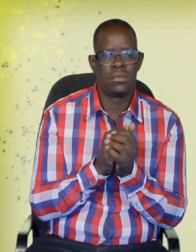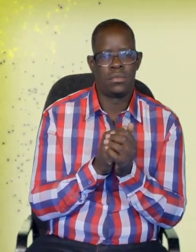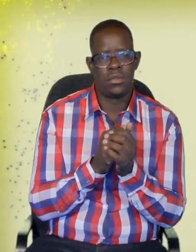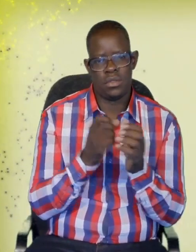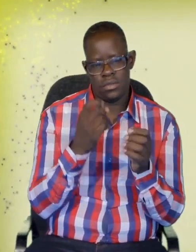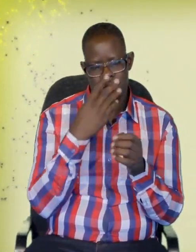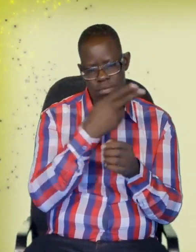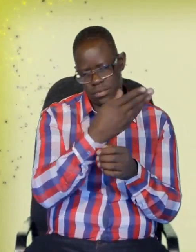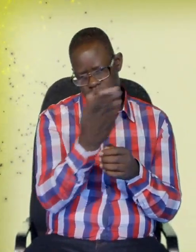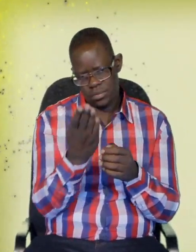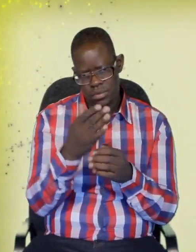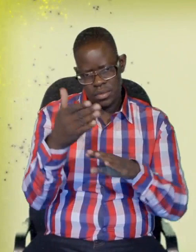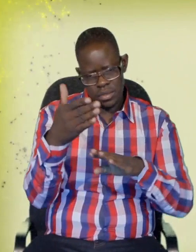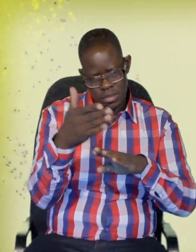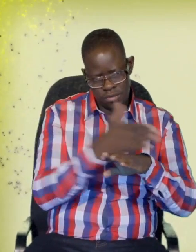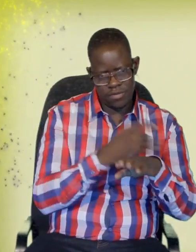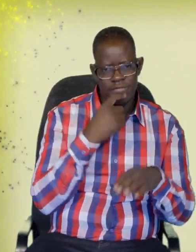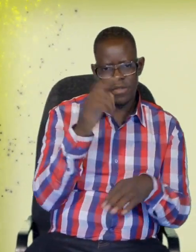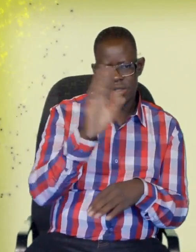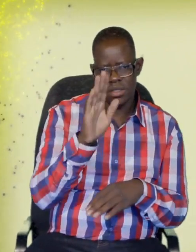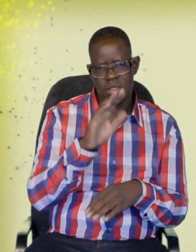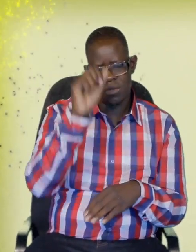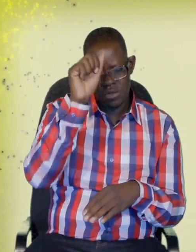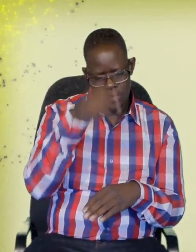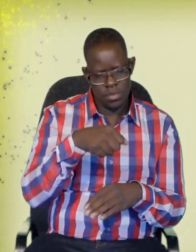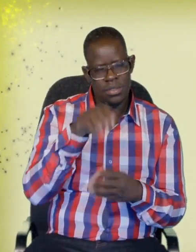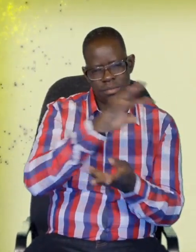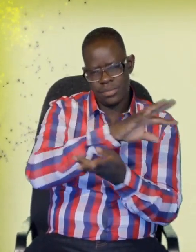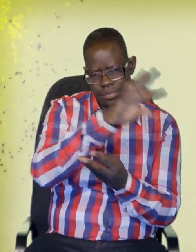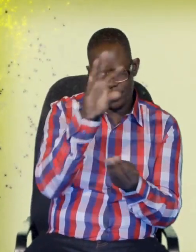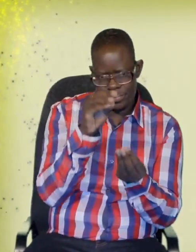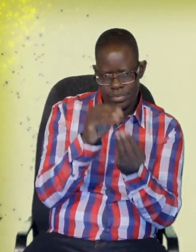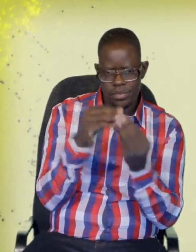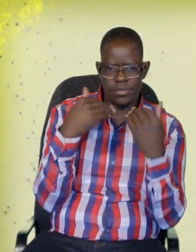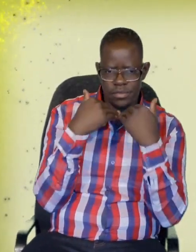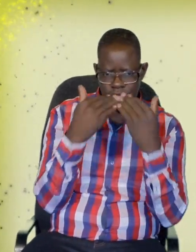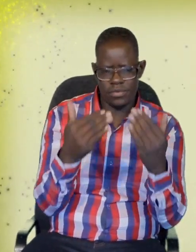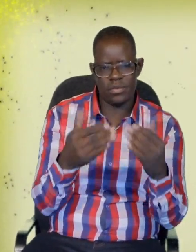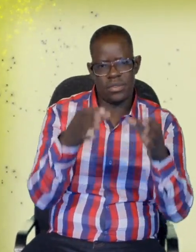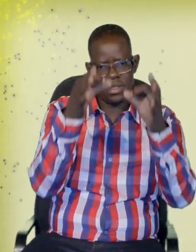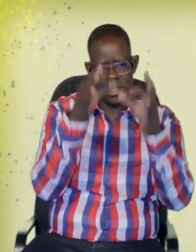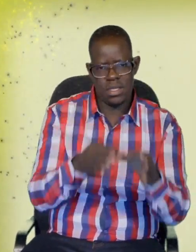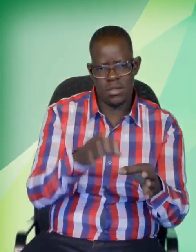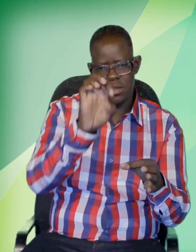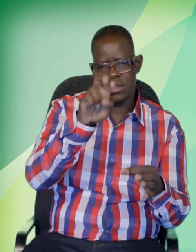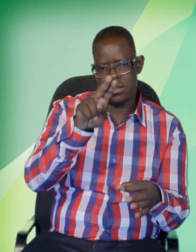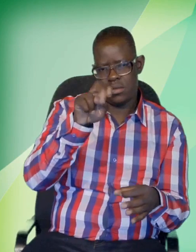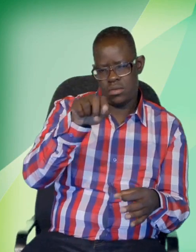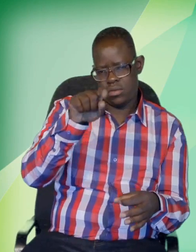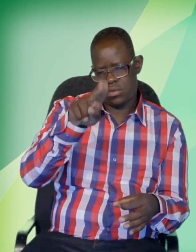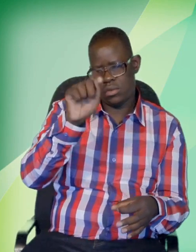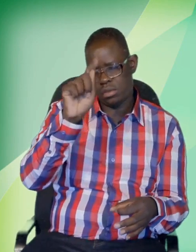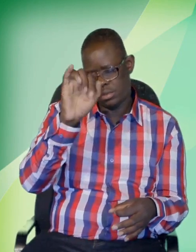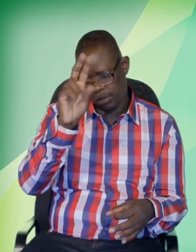So, viewers, before we say goodbye, we must highlight some more points on the importance of the accounting equation. The